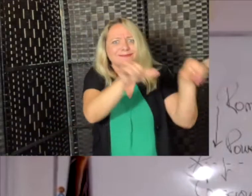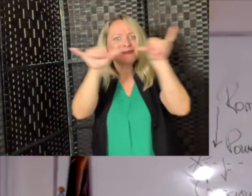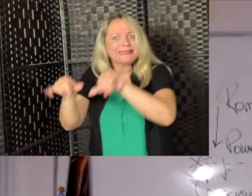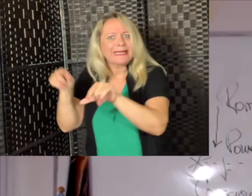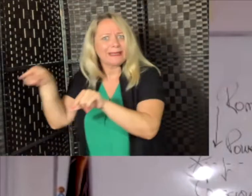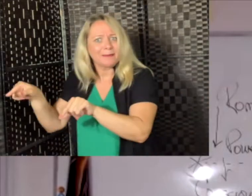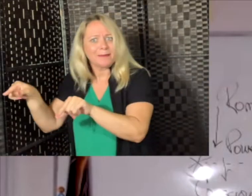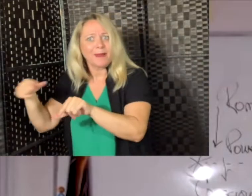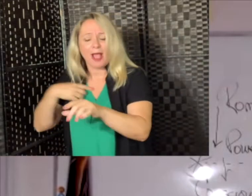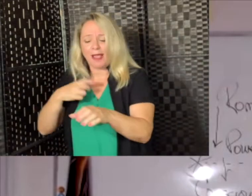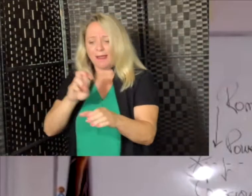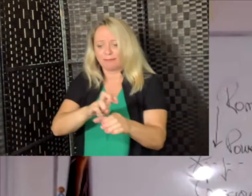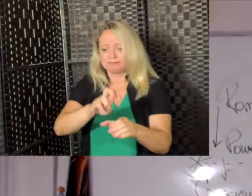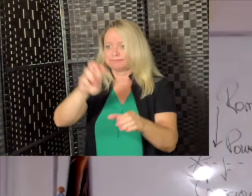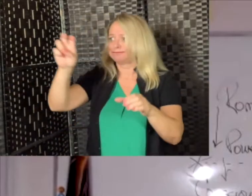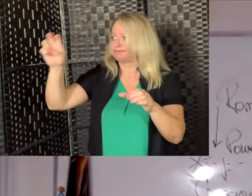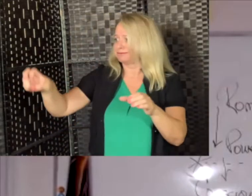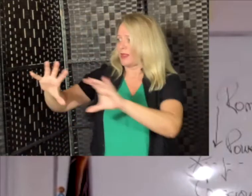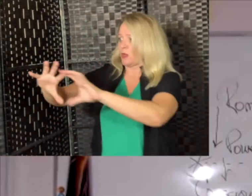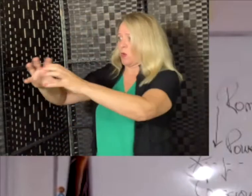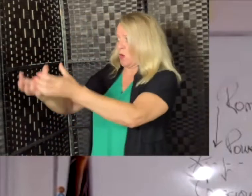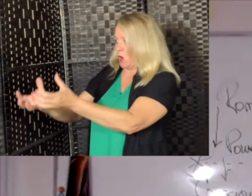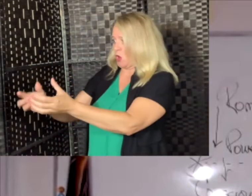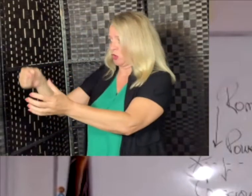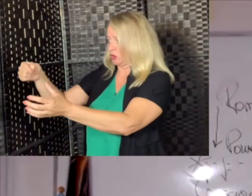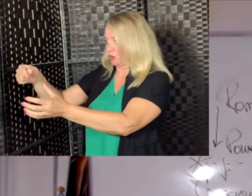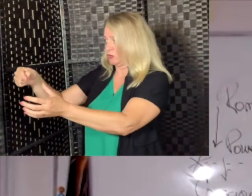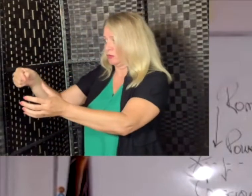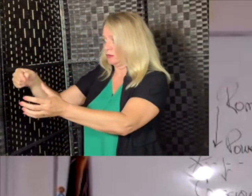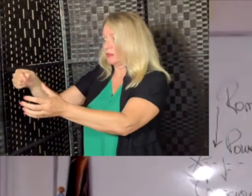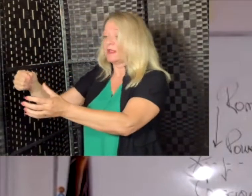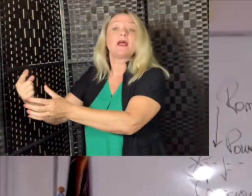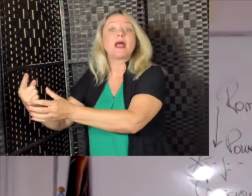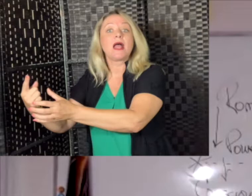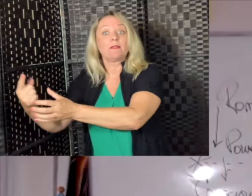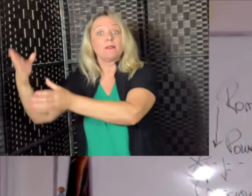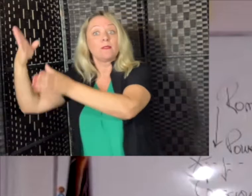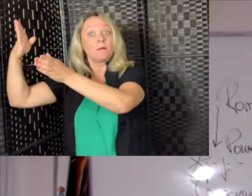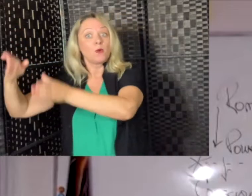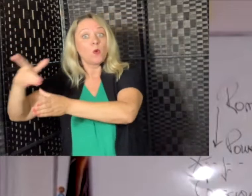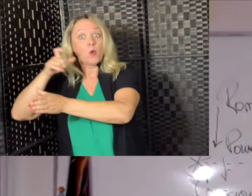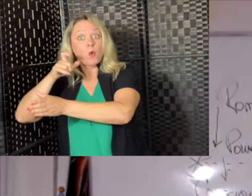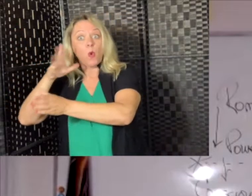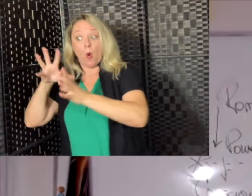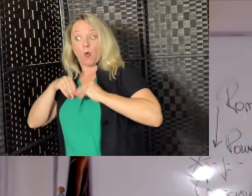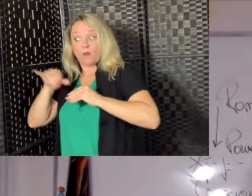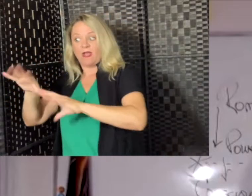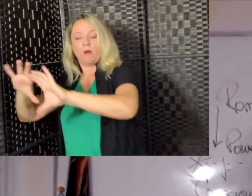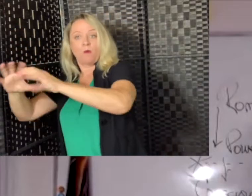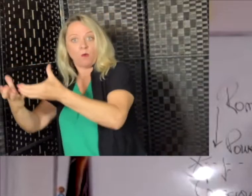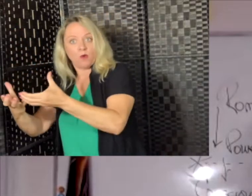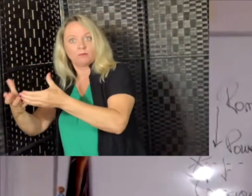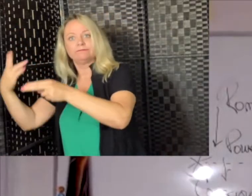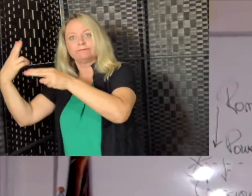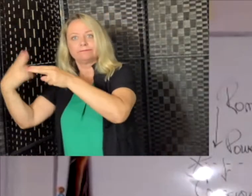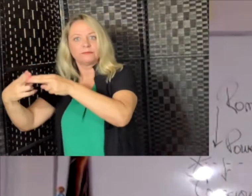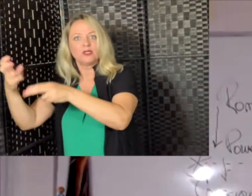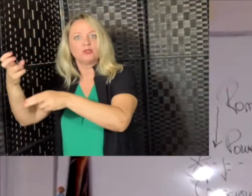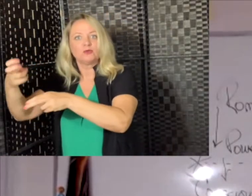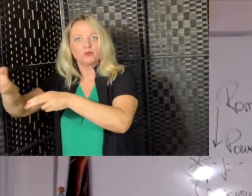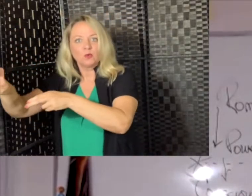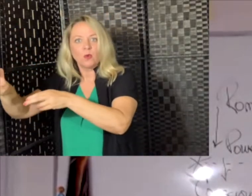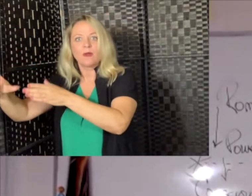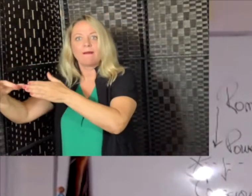There's a person who's the tour guide or the sender that tell all about their